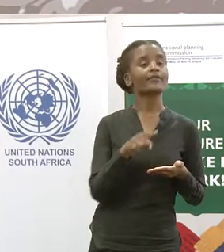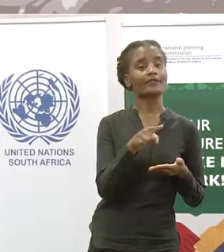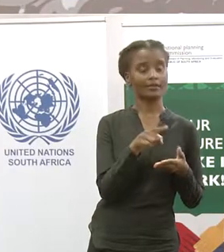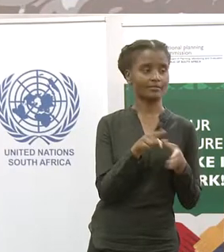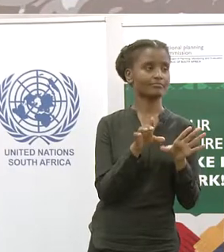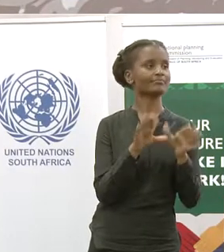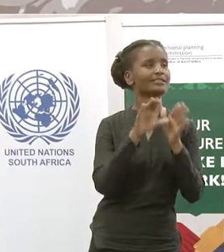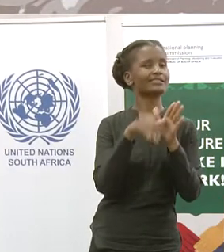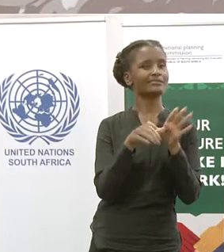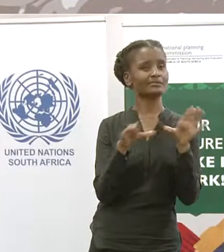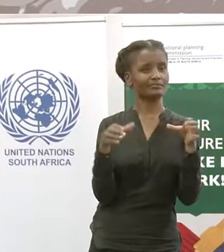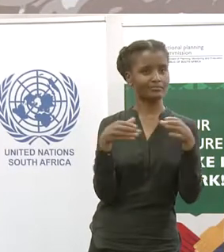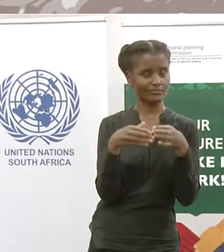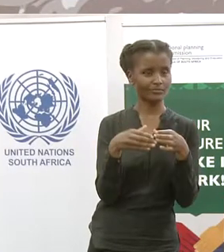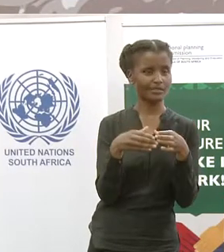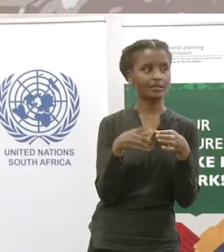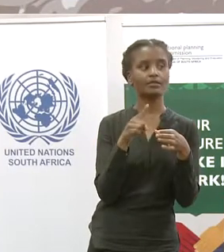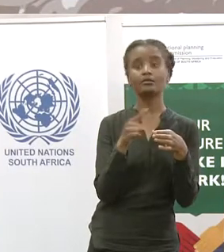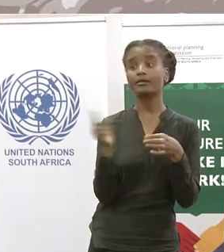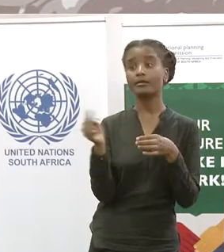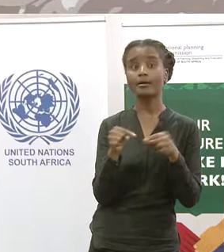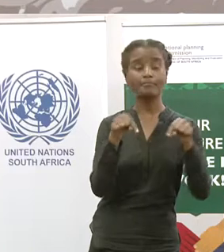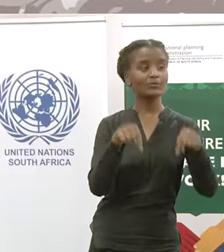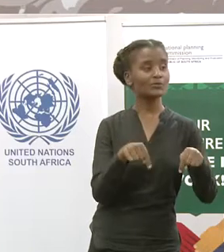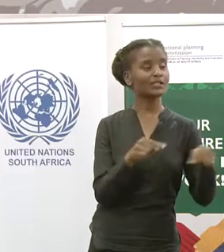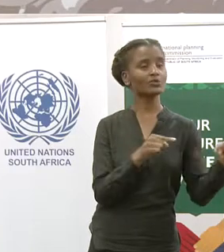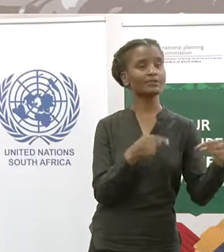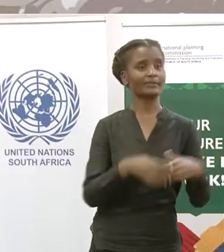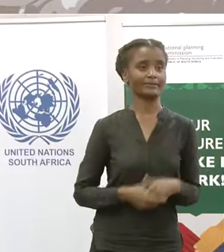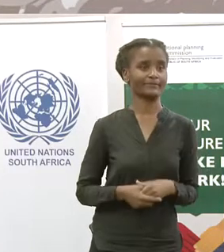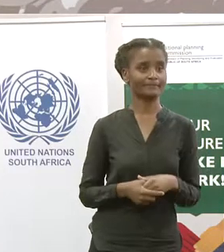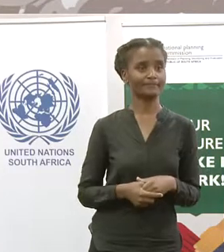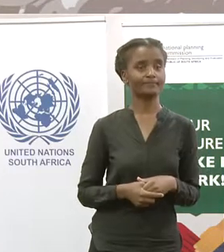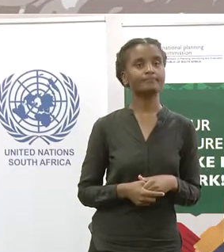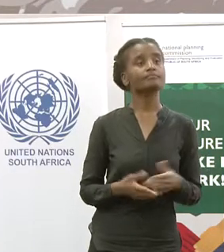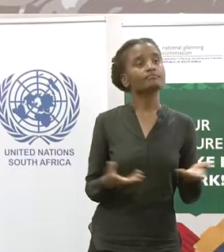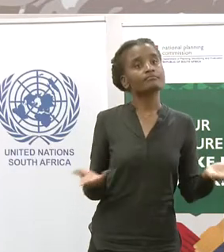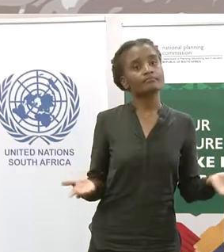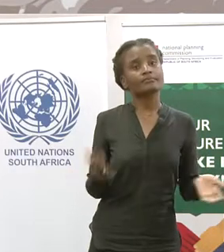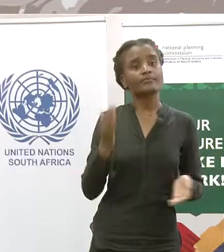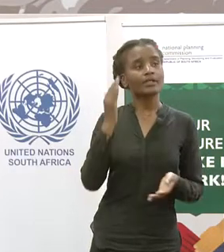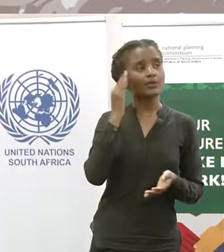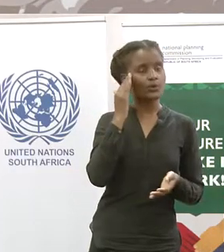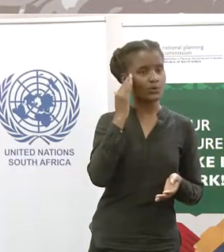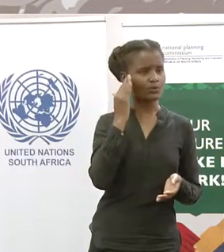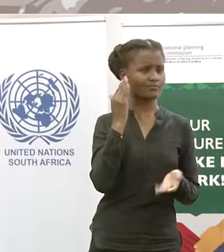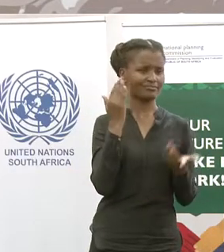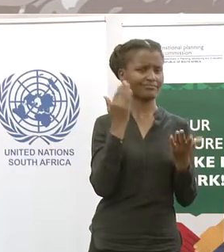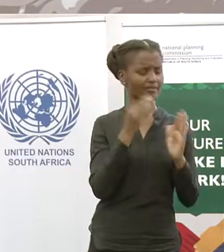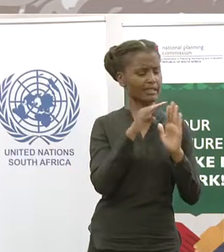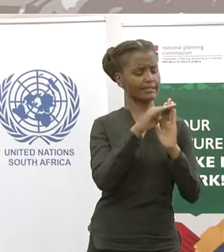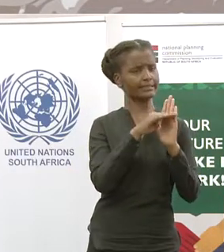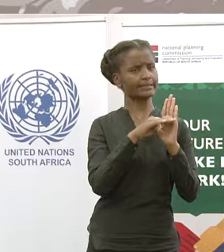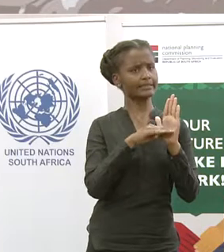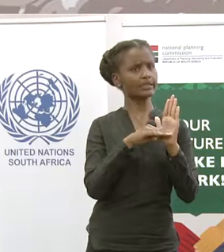disability movement who have been able to make it to this debate today. I know that in our confirmation list, but I'm not sure whether or